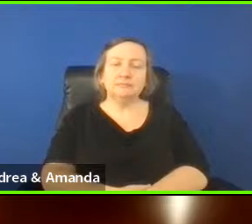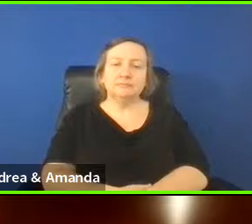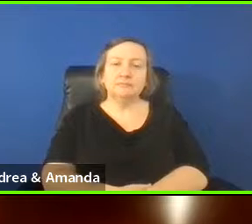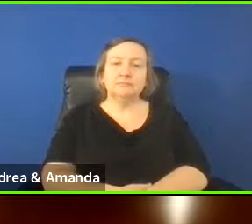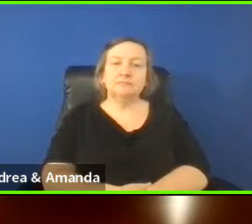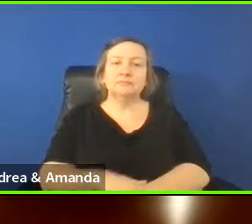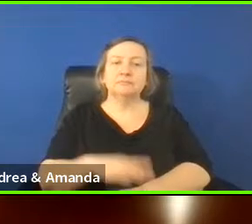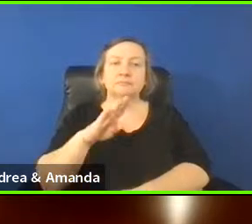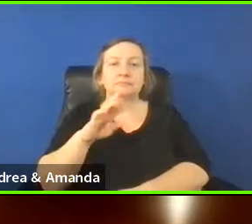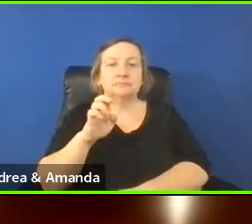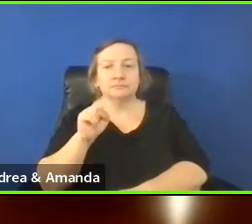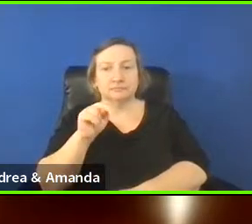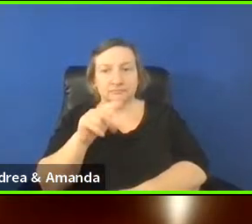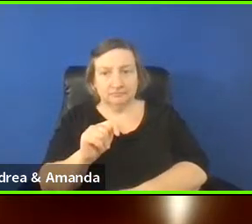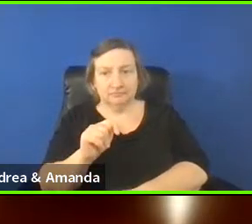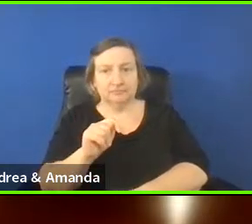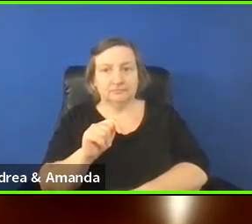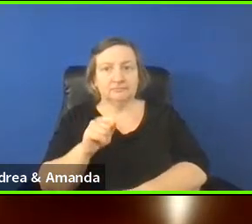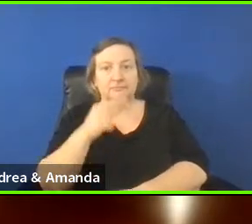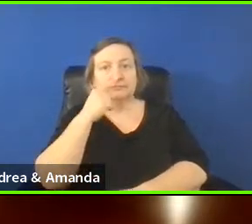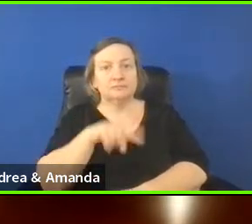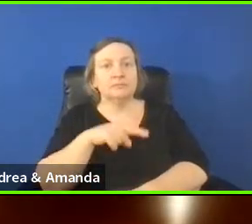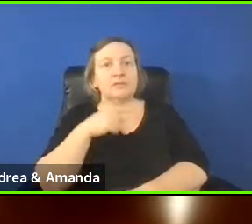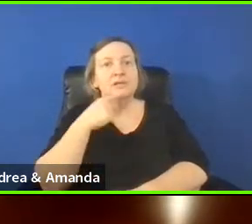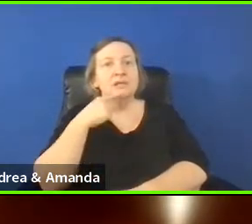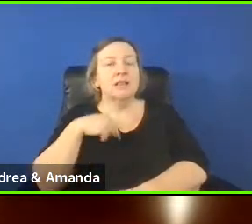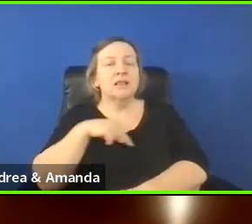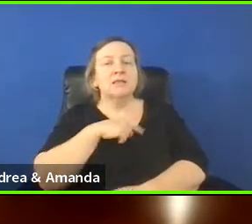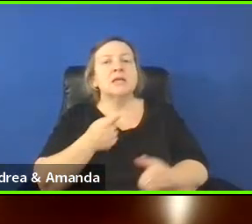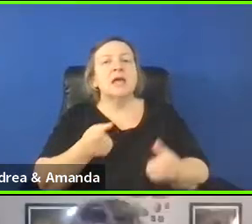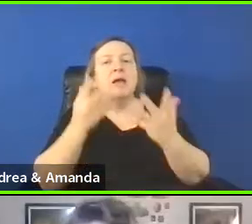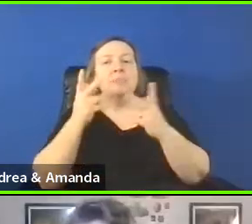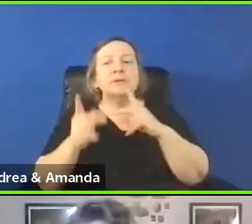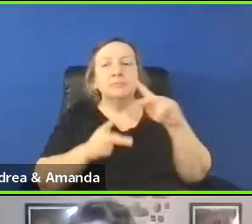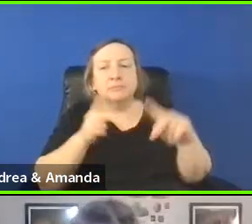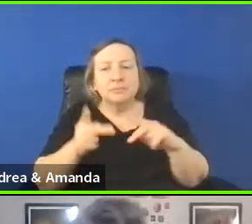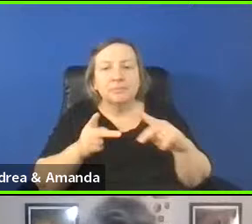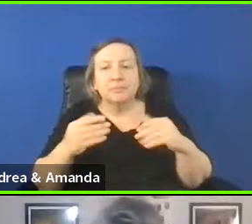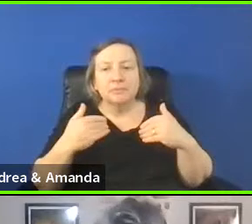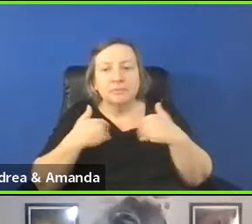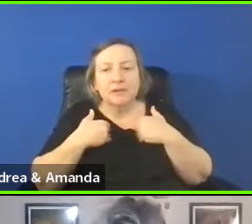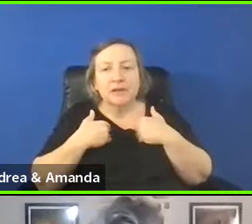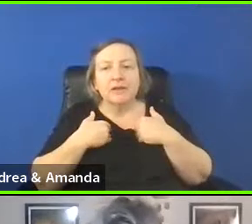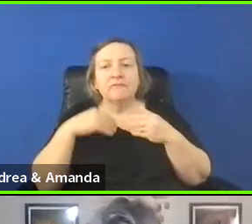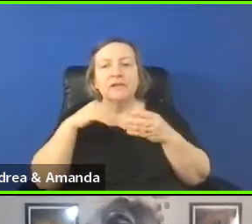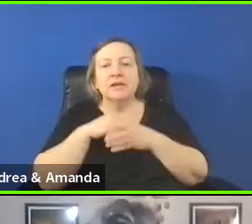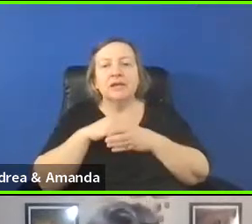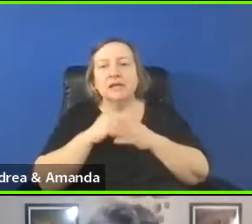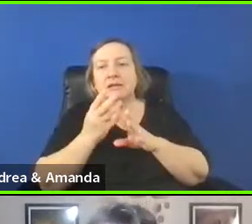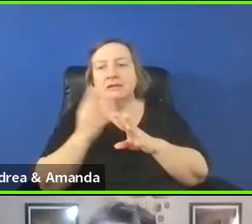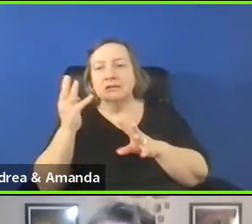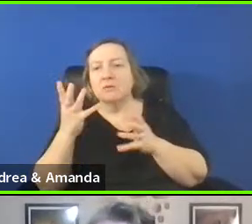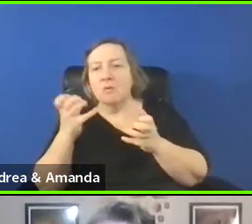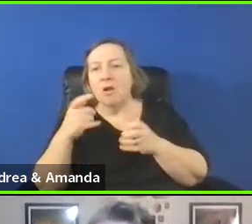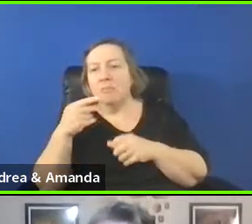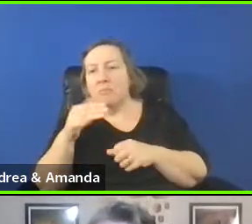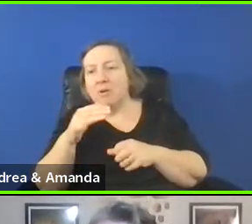Hey, Brent, can you tell us how many folks do we have in the queue for public